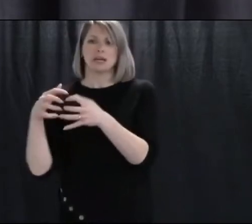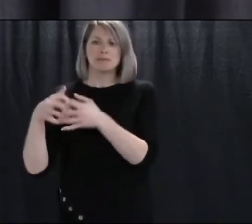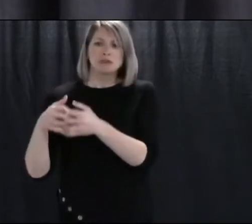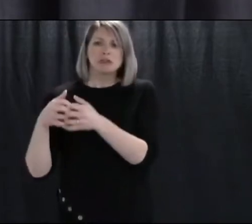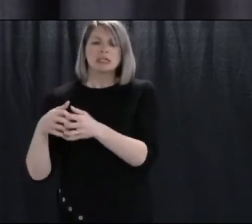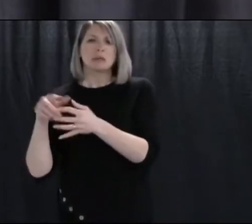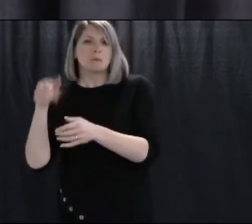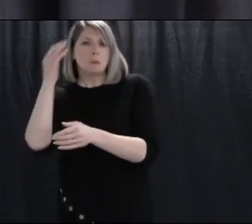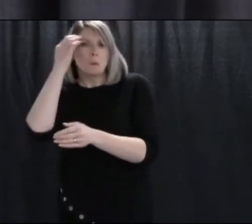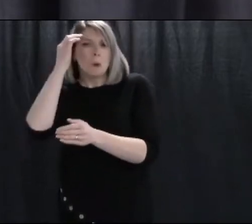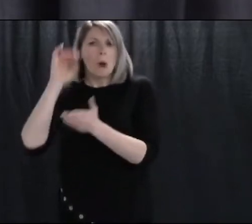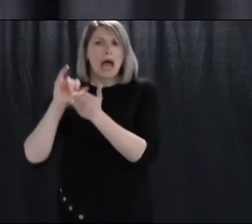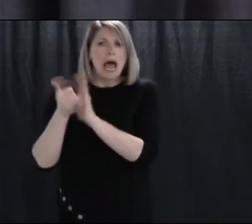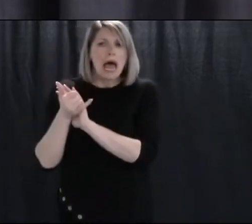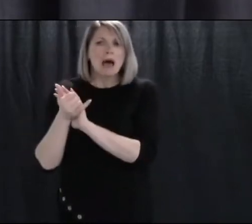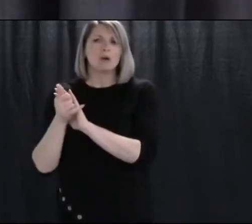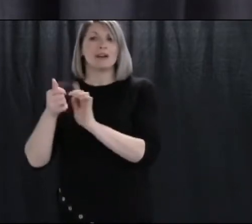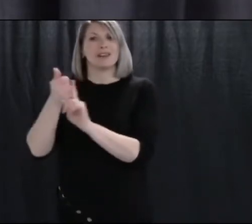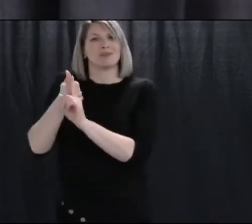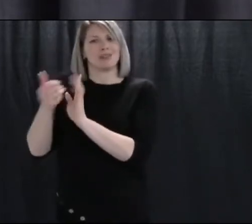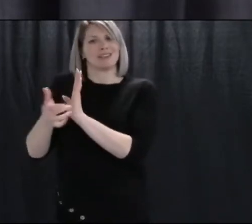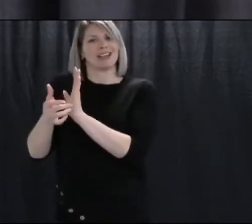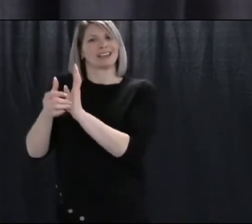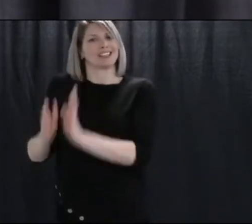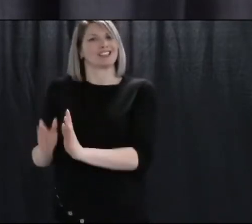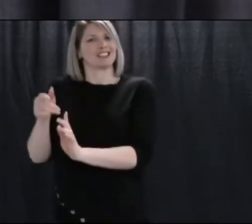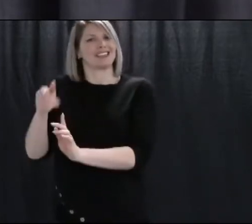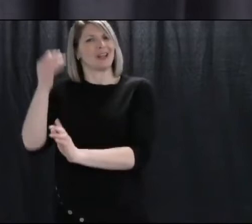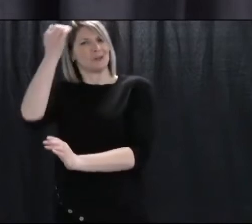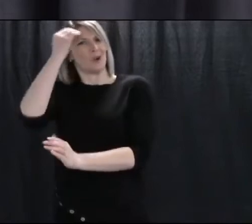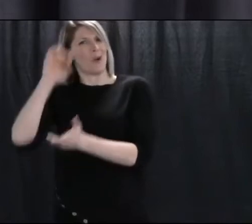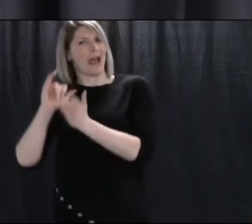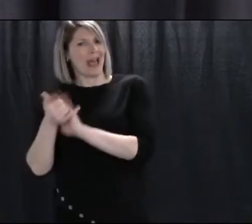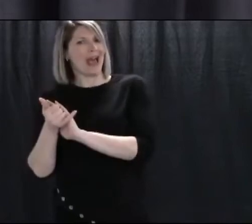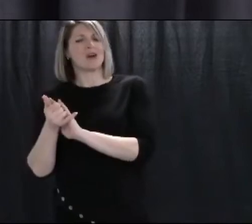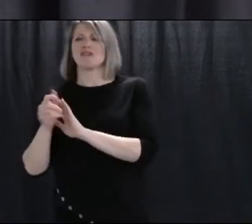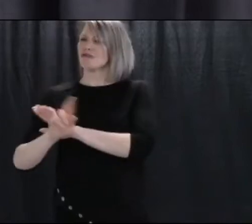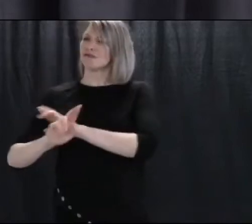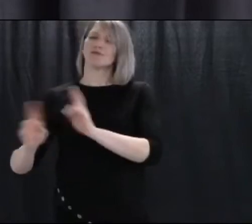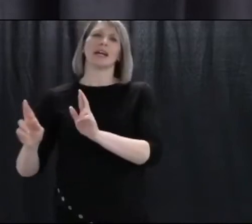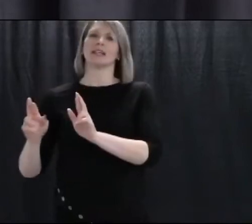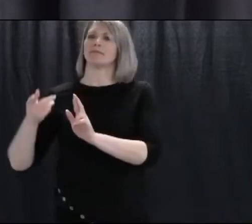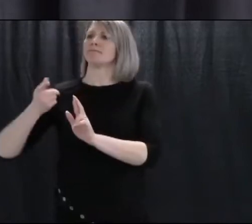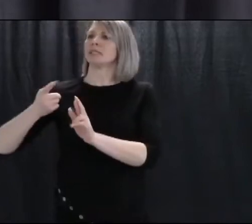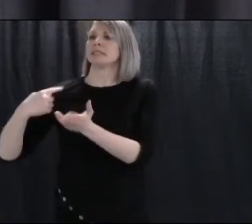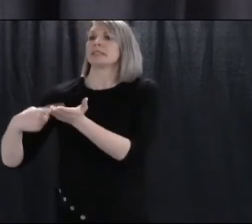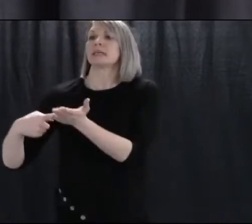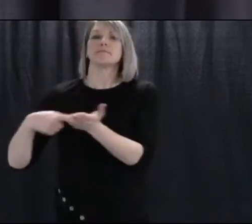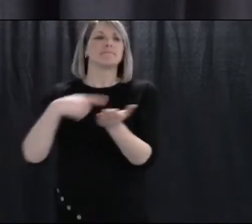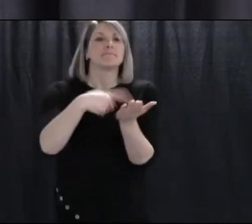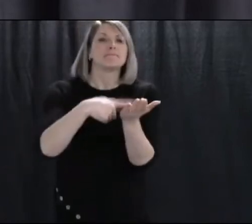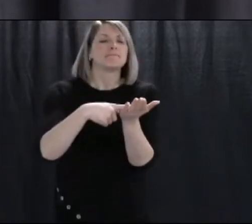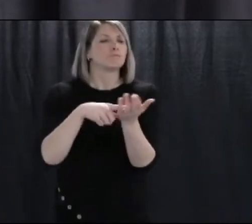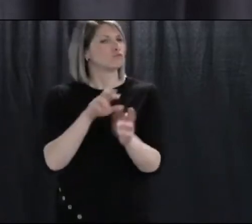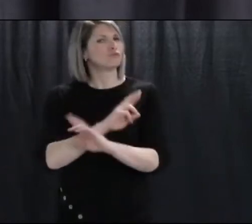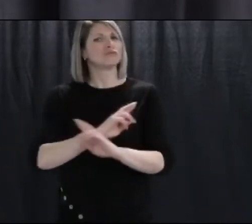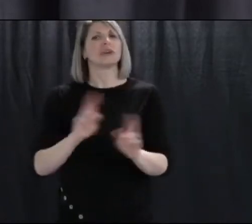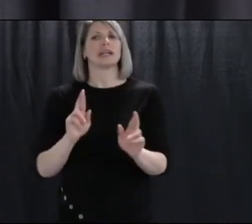and are the technicians, if you like, who have that skill and expertise. So we've been working to see